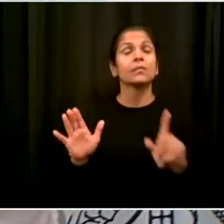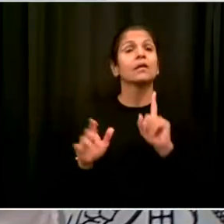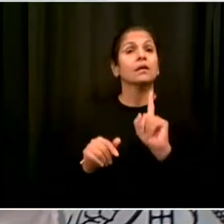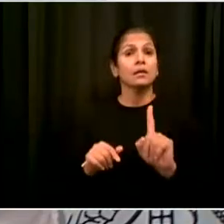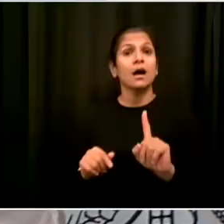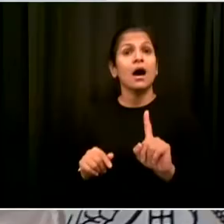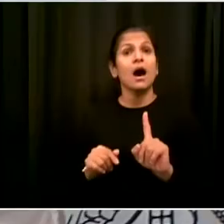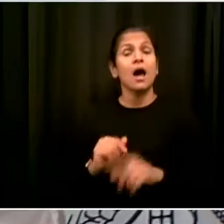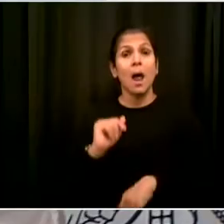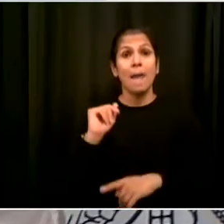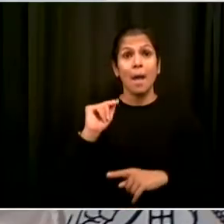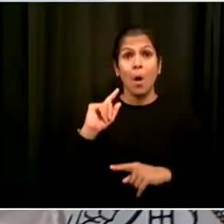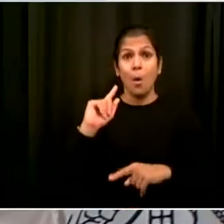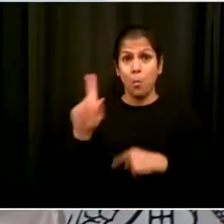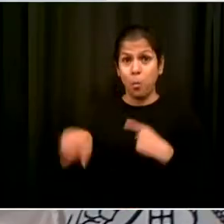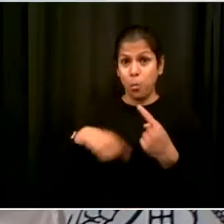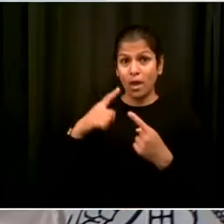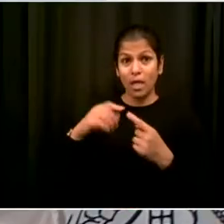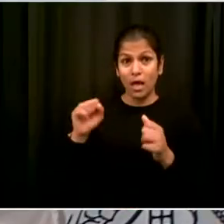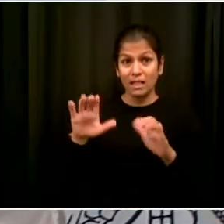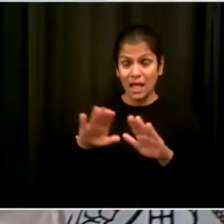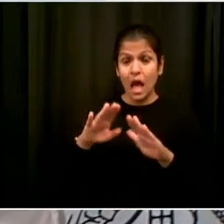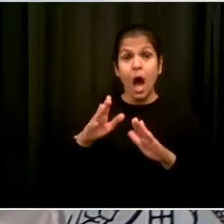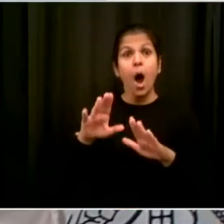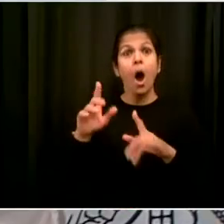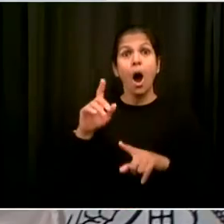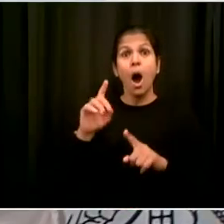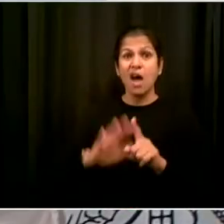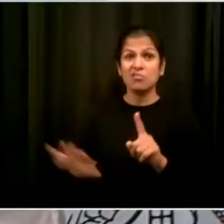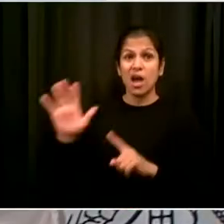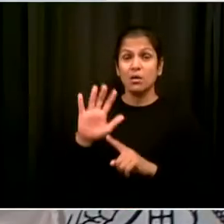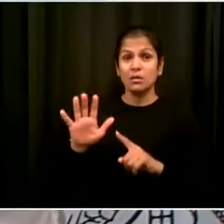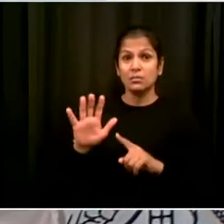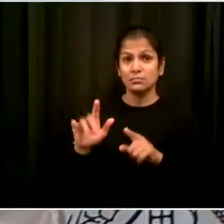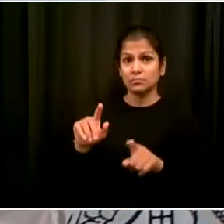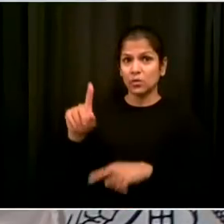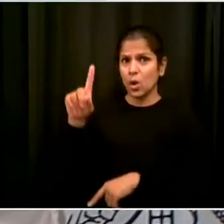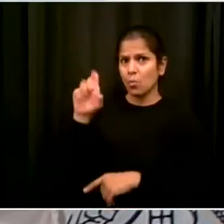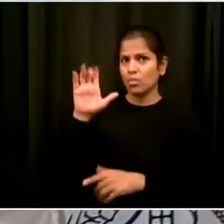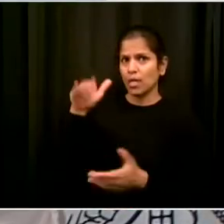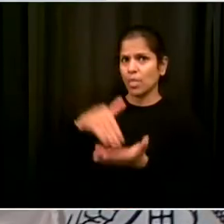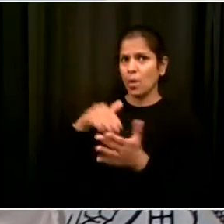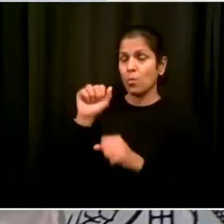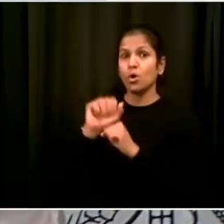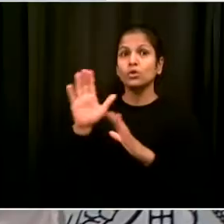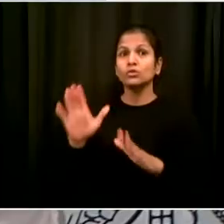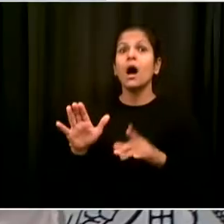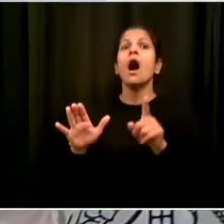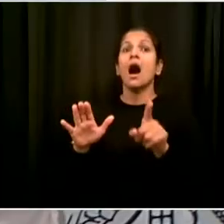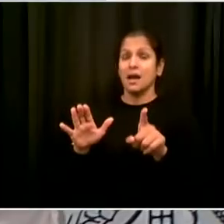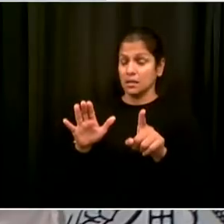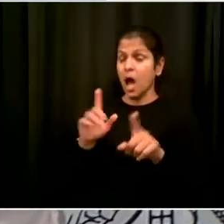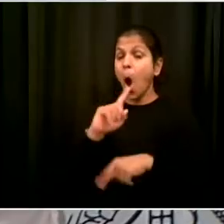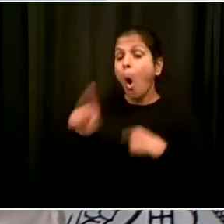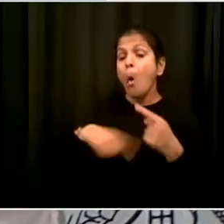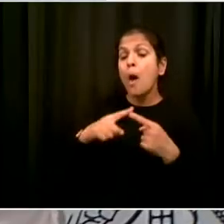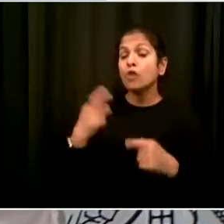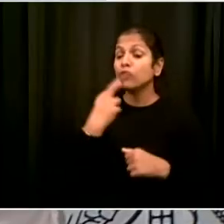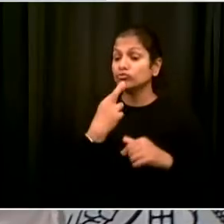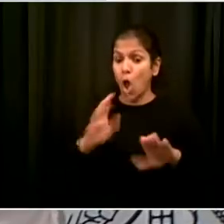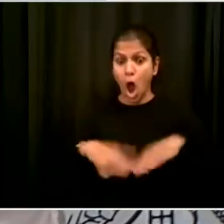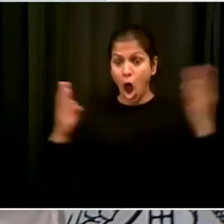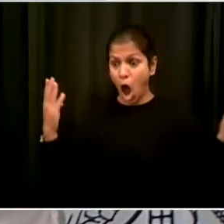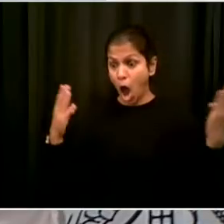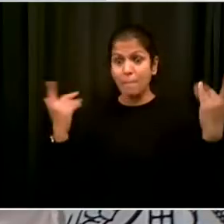back. Every single worker we care about. But Andrew, at the same time, these numbers don't lie. Look at what we have today.